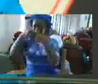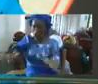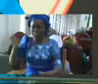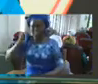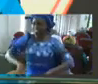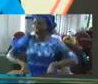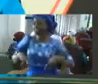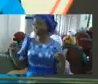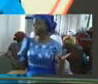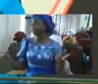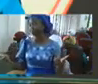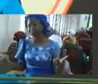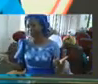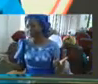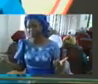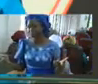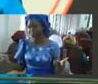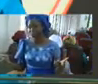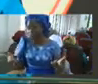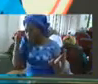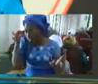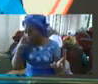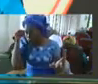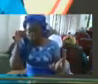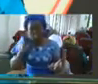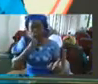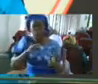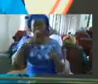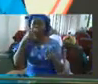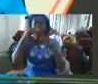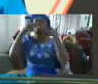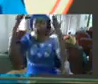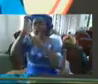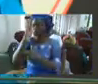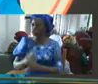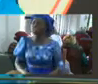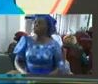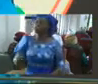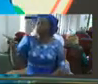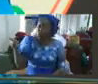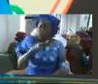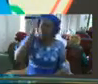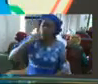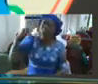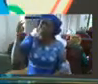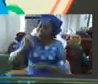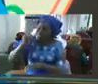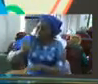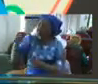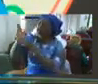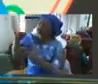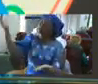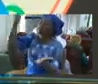You are going to need God again. Psalm 50 from verse 14 to